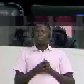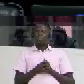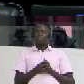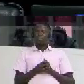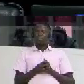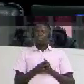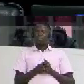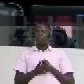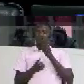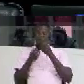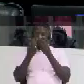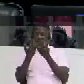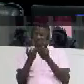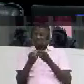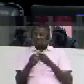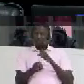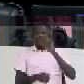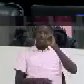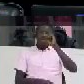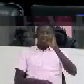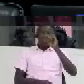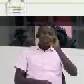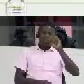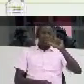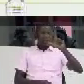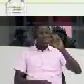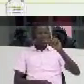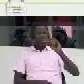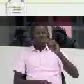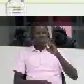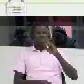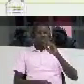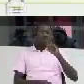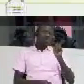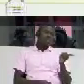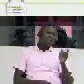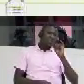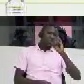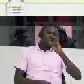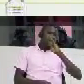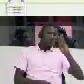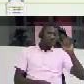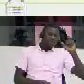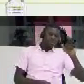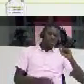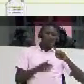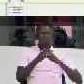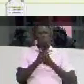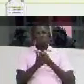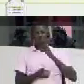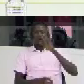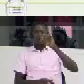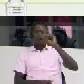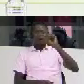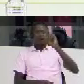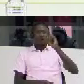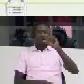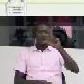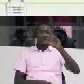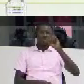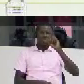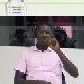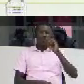Jiba or Solo Bojang? Ki nga wax noonu Solo bi Solo Jiba la wala Solo Bojang? Solo